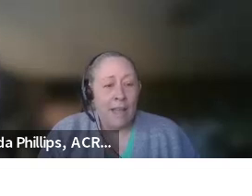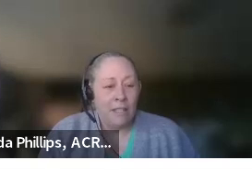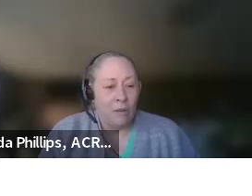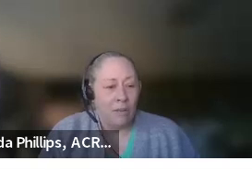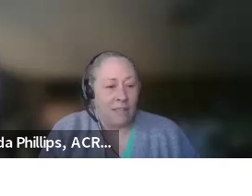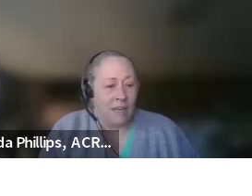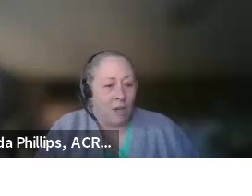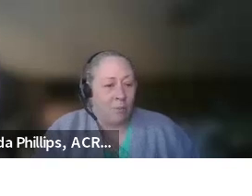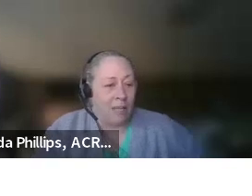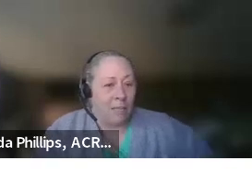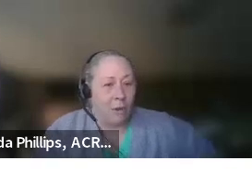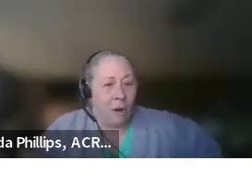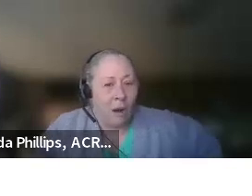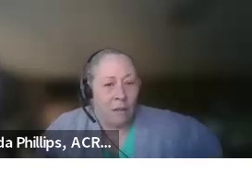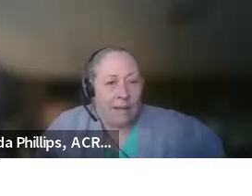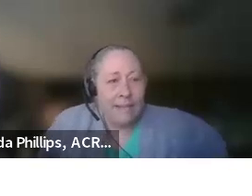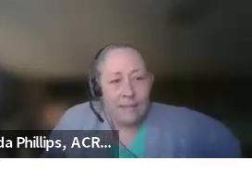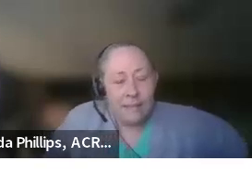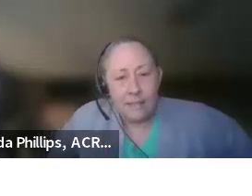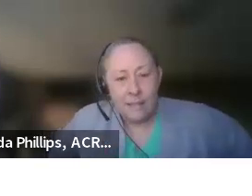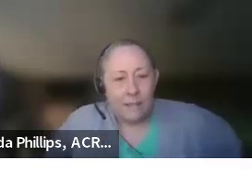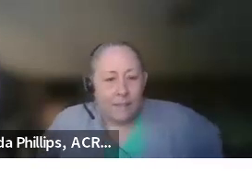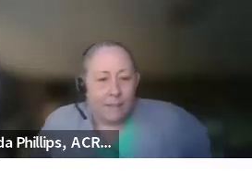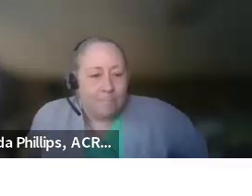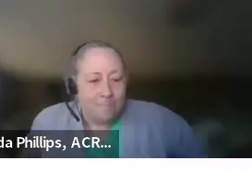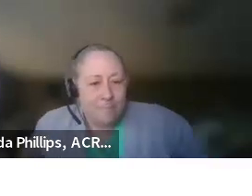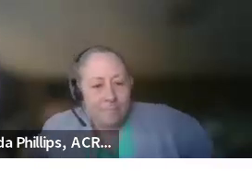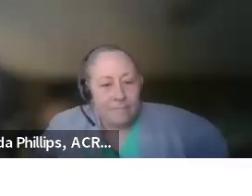distance away. So that's another plus for our clients.